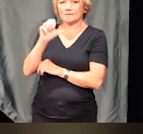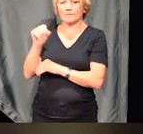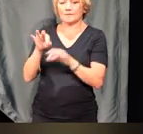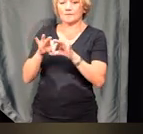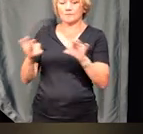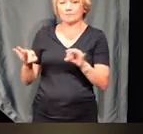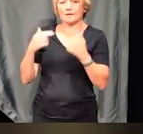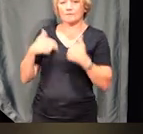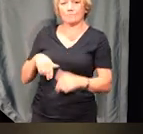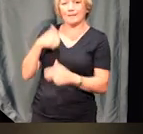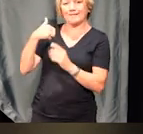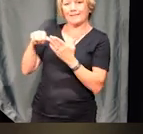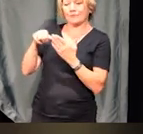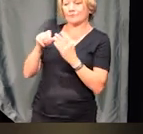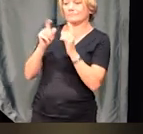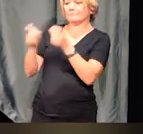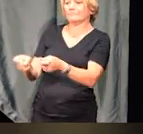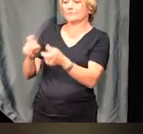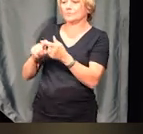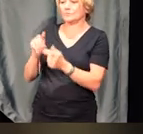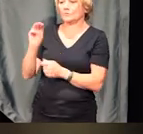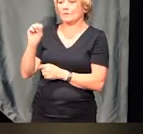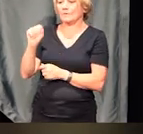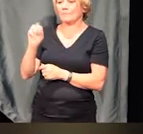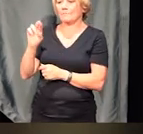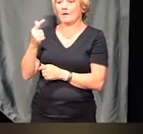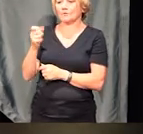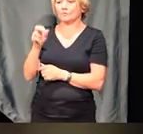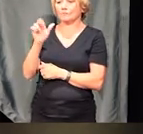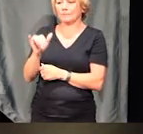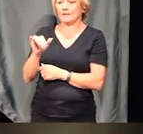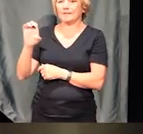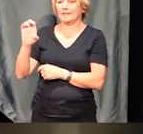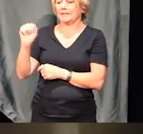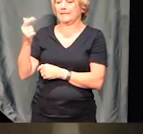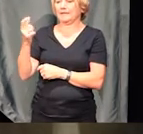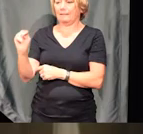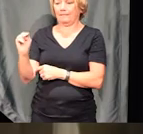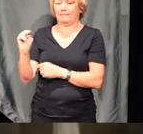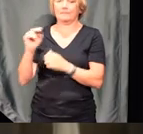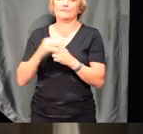Degree of Humane Letters to Marjorie Egan.